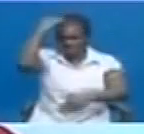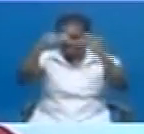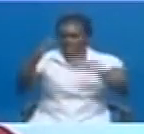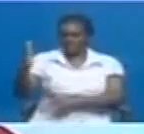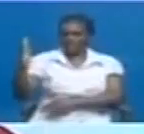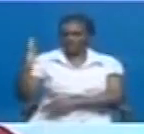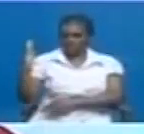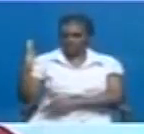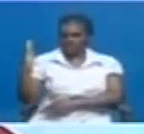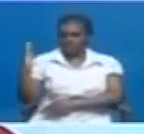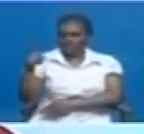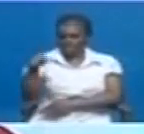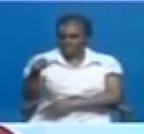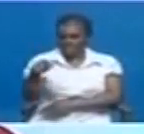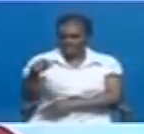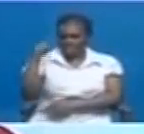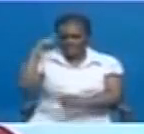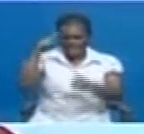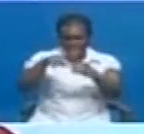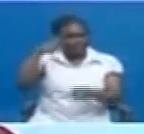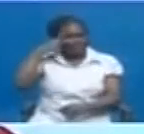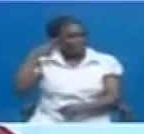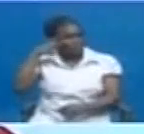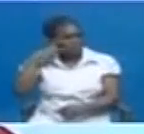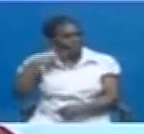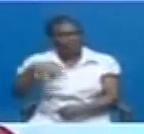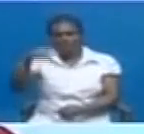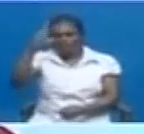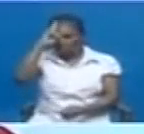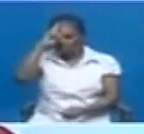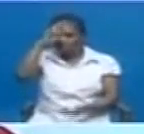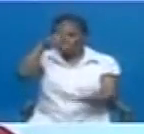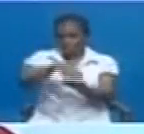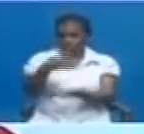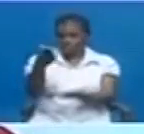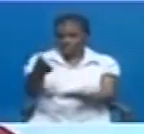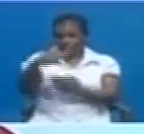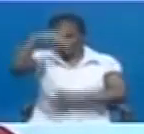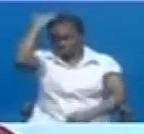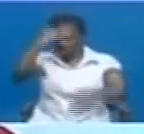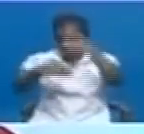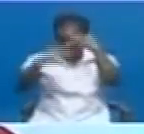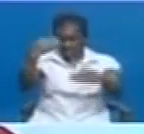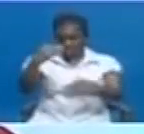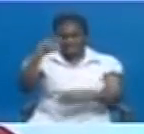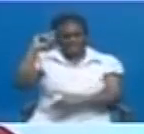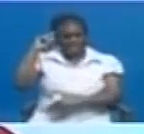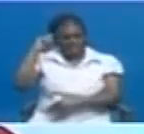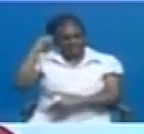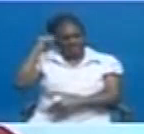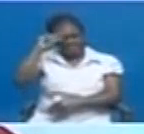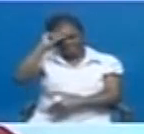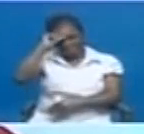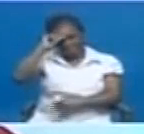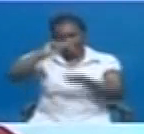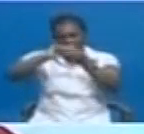are considered soft targets for terrorists. Police posts will be set up in major universities as the government considers amendments to the